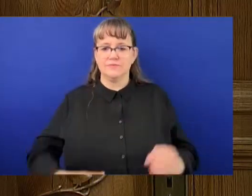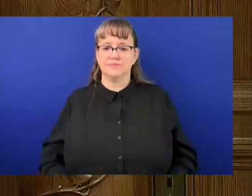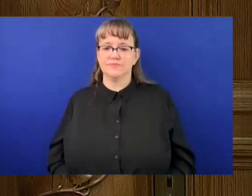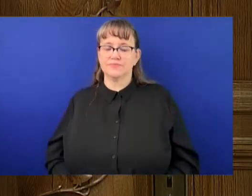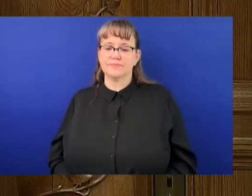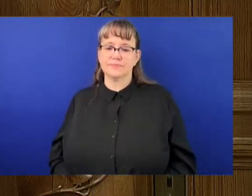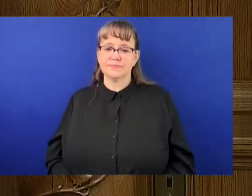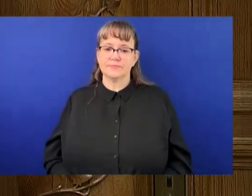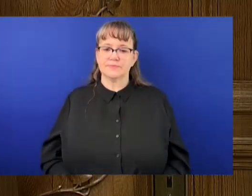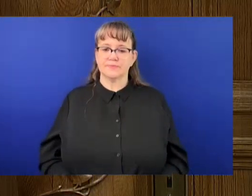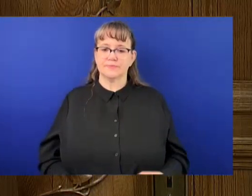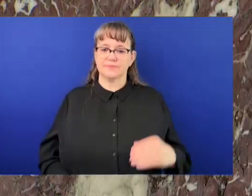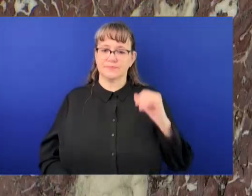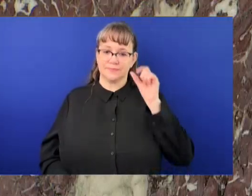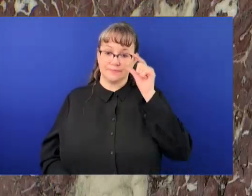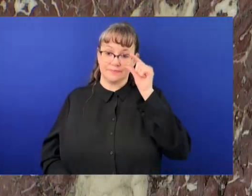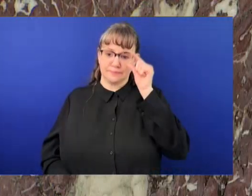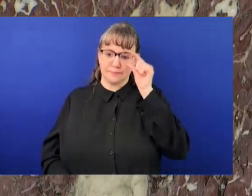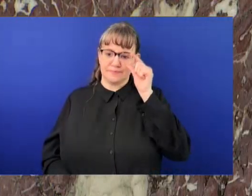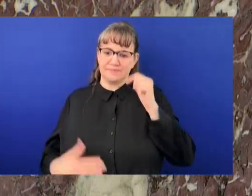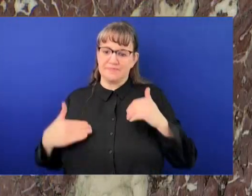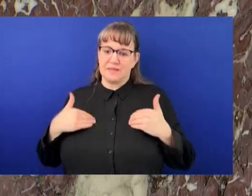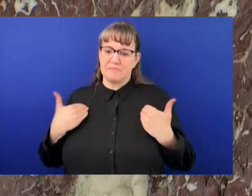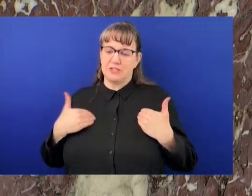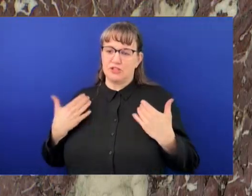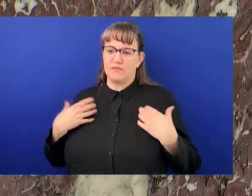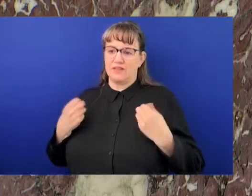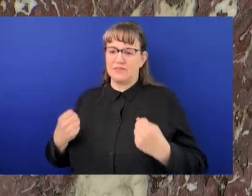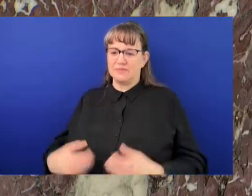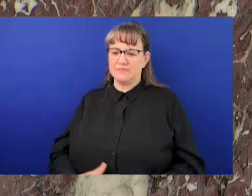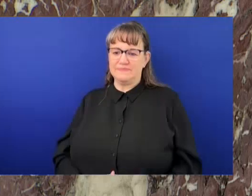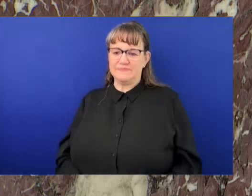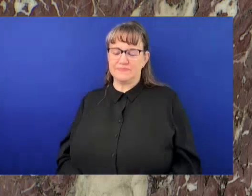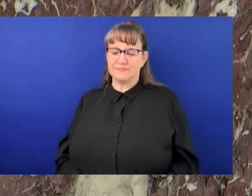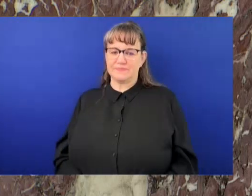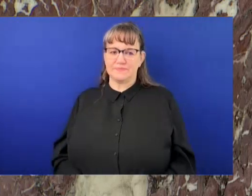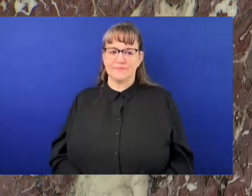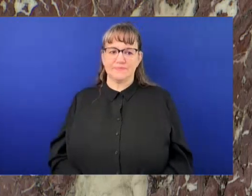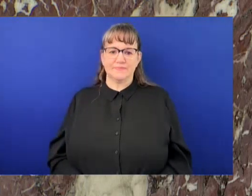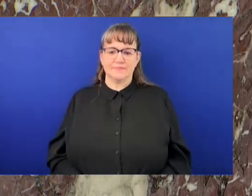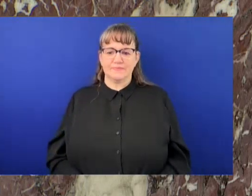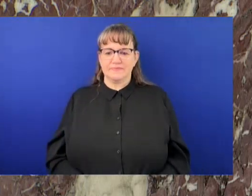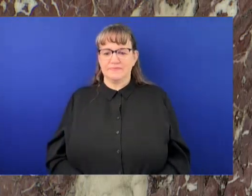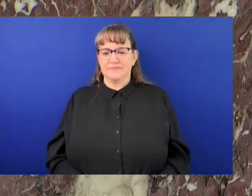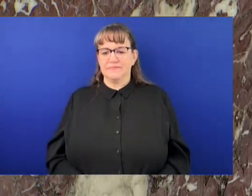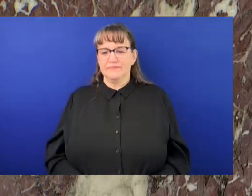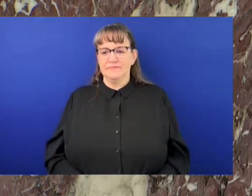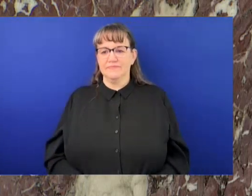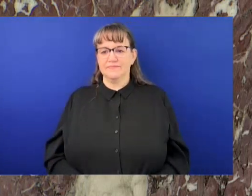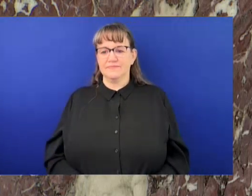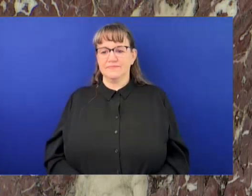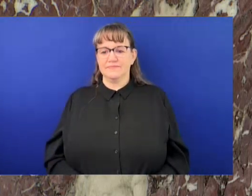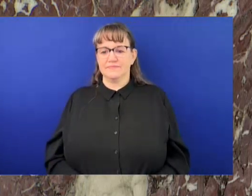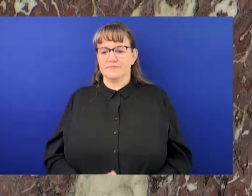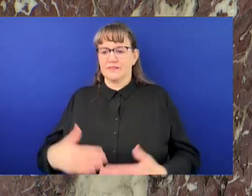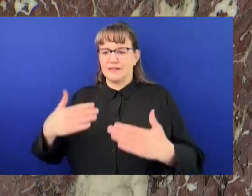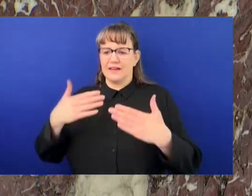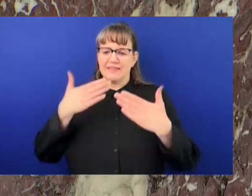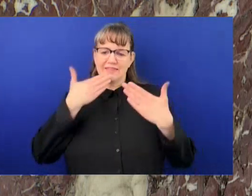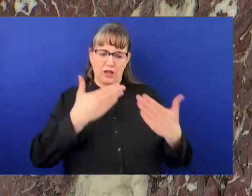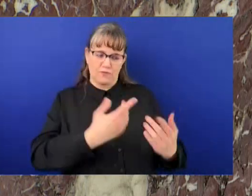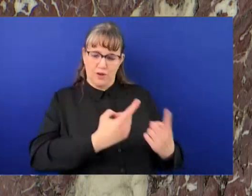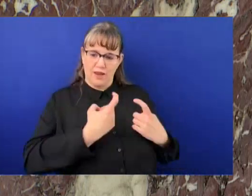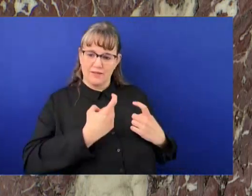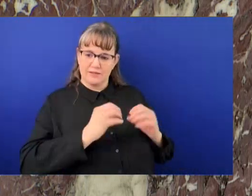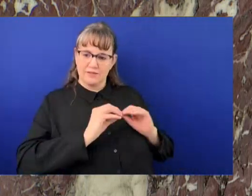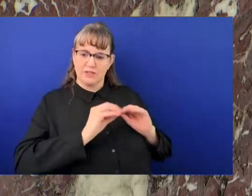Minister of Health. Thank you so much, Honourable Speaker, and thank you to the member for his question and for his clear and obvious compassion for people who are suffering